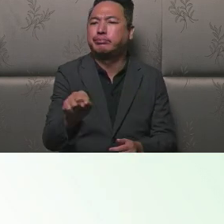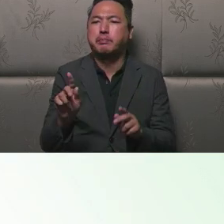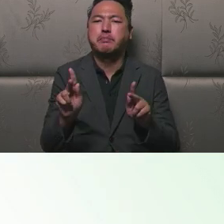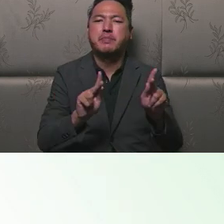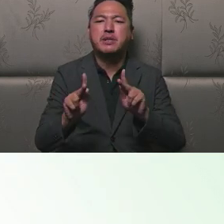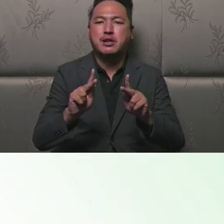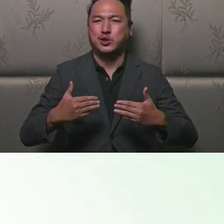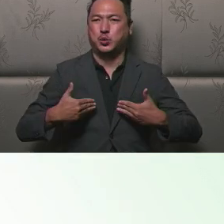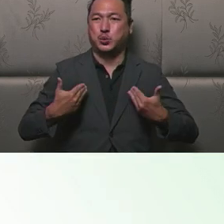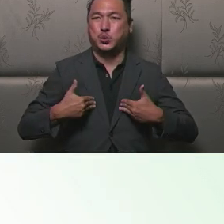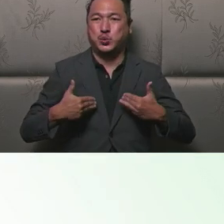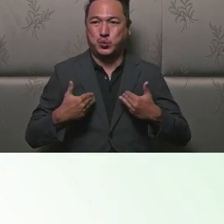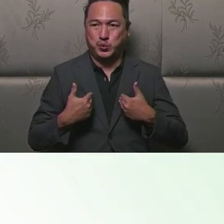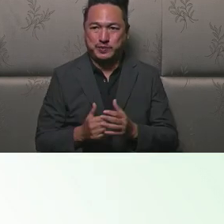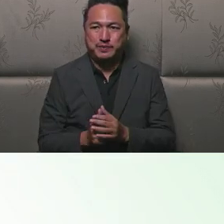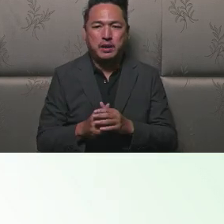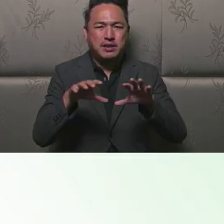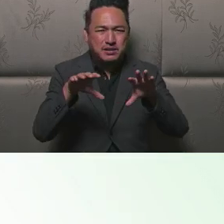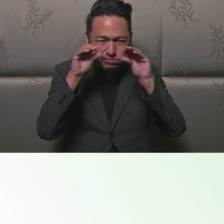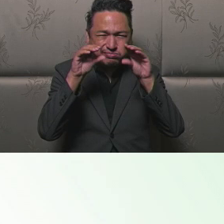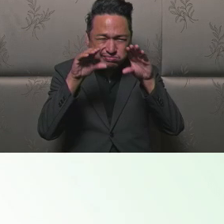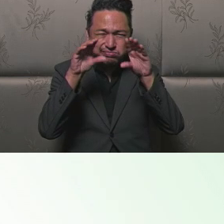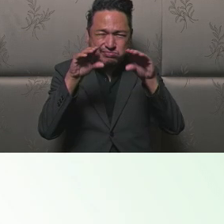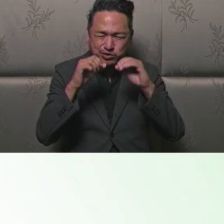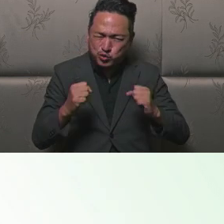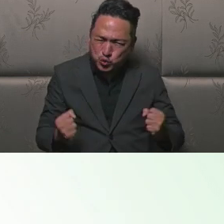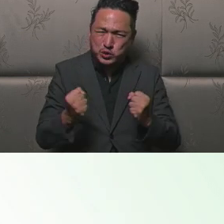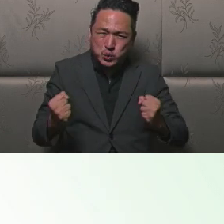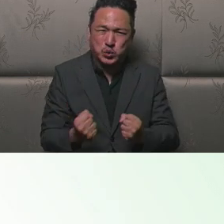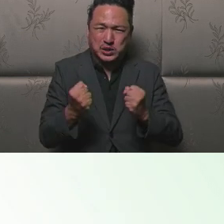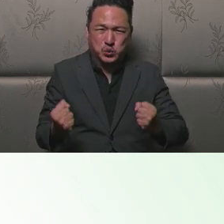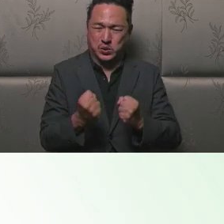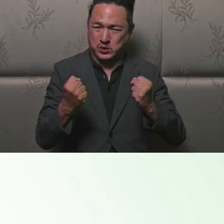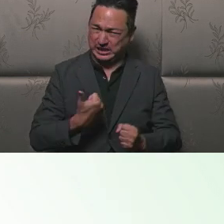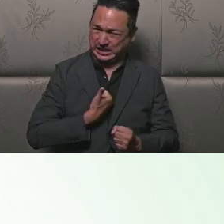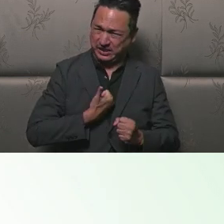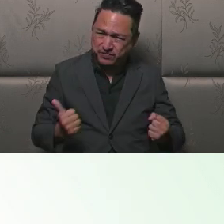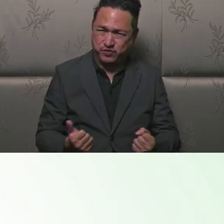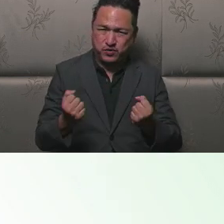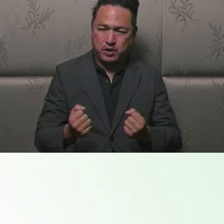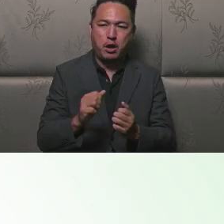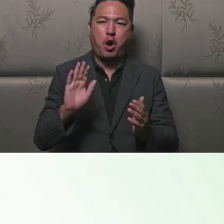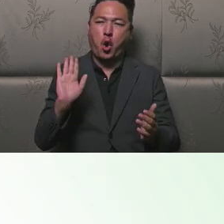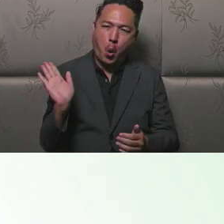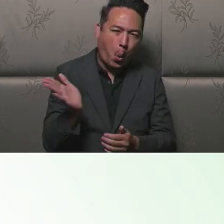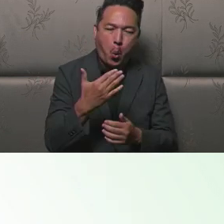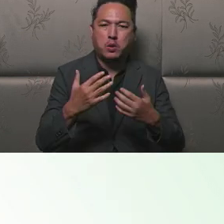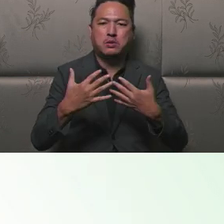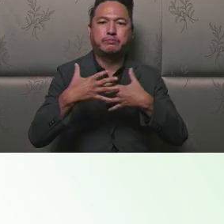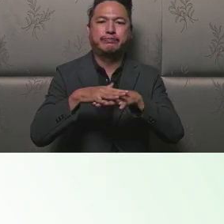specific approach, we continue to hope that the whole community would continue